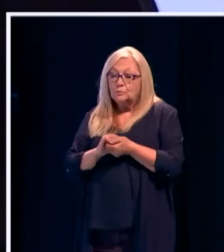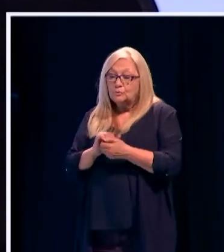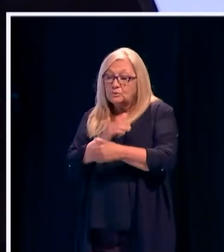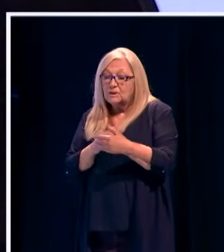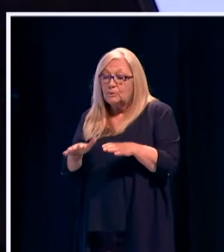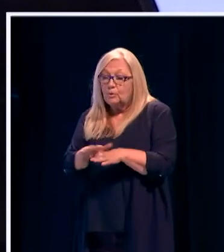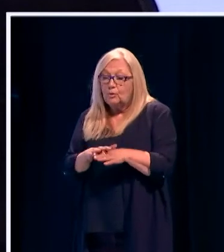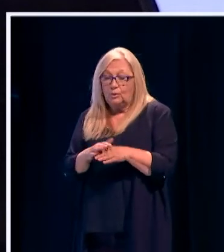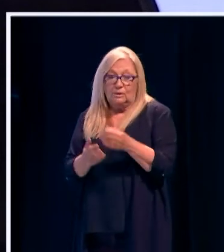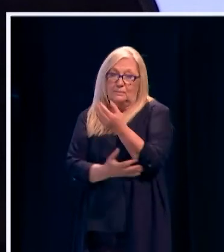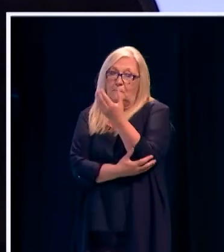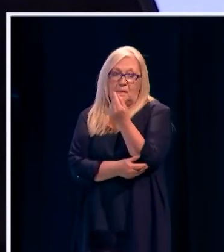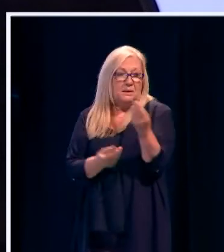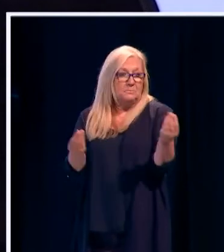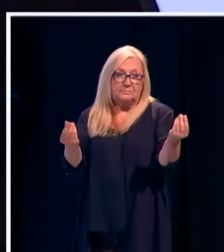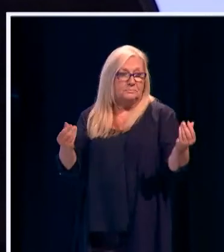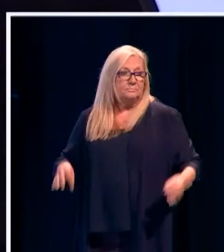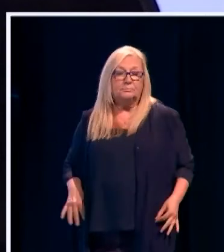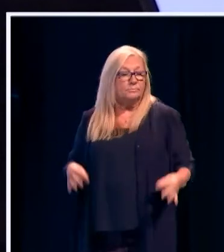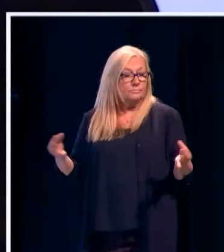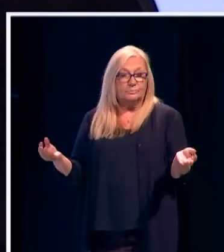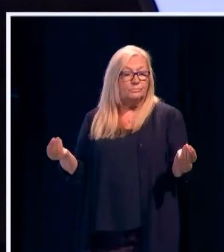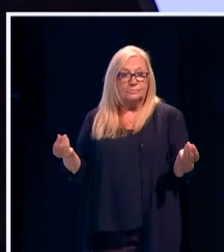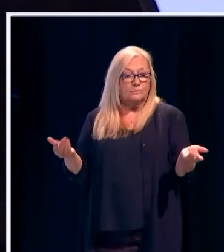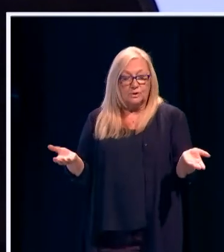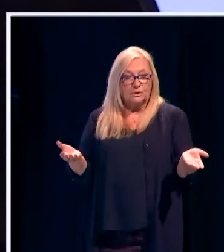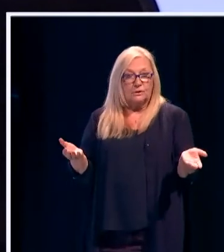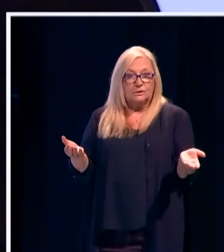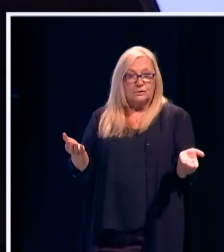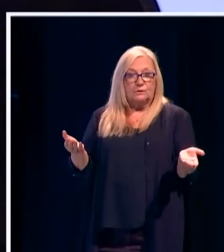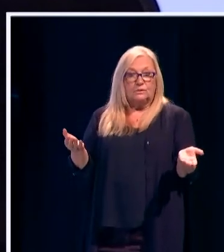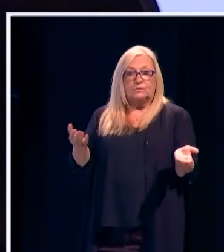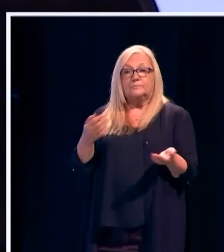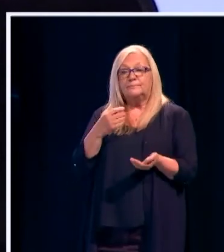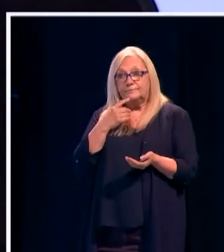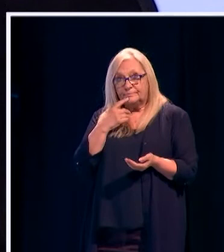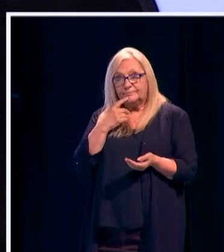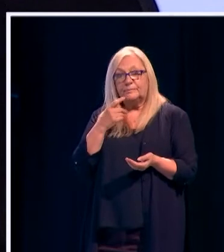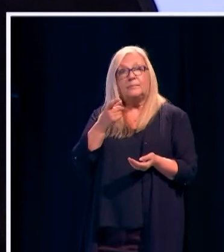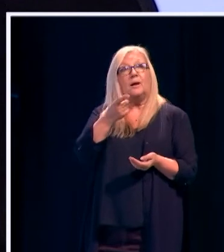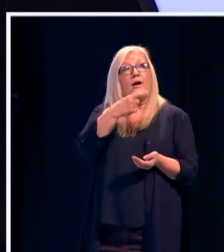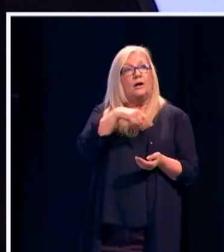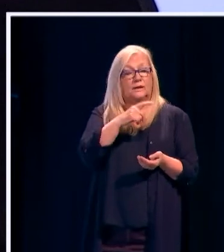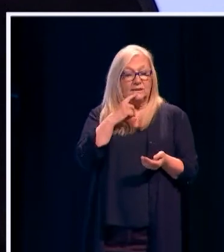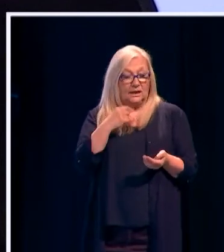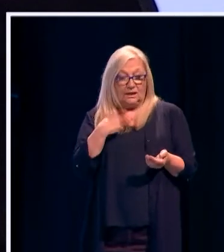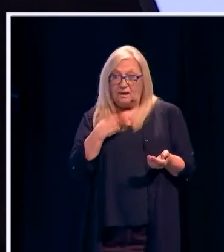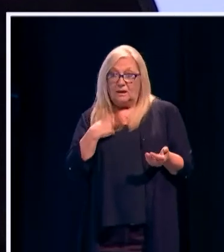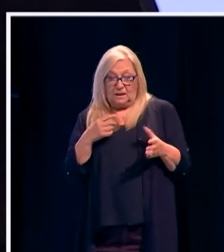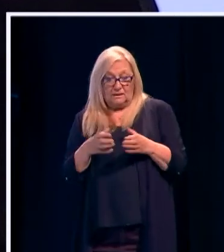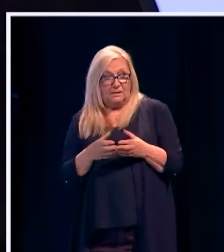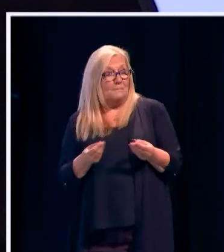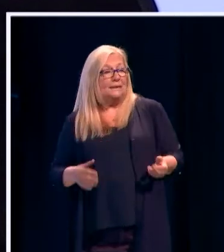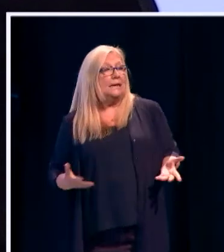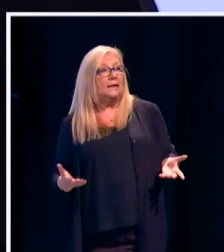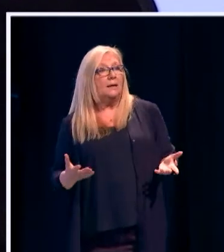are using them, other organizations using them for just, what is it I'm just telling